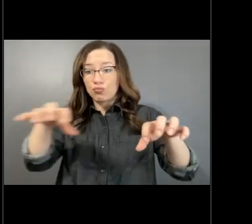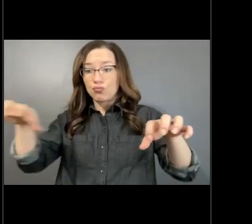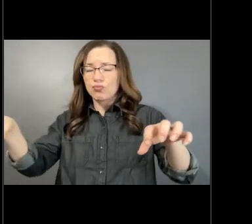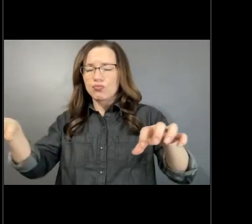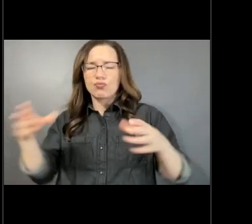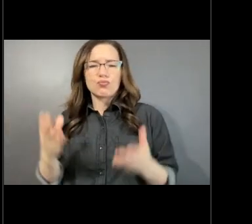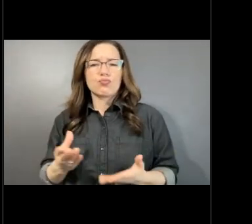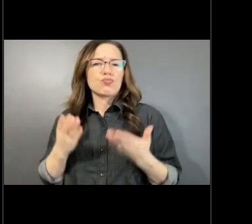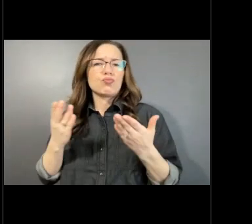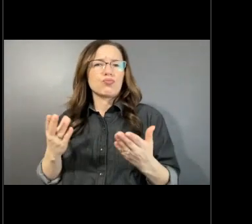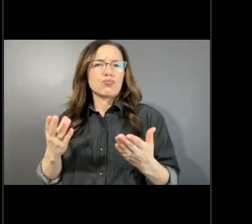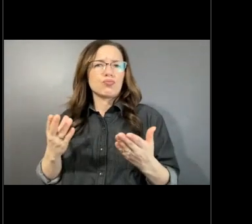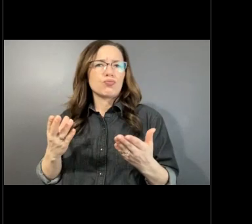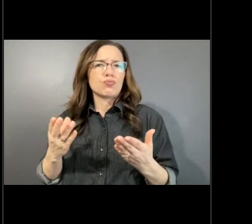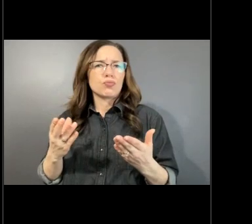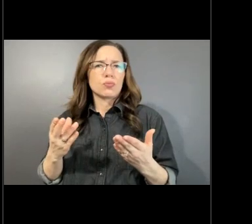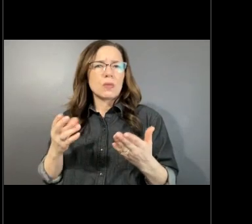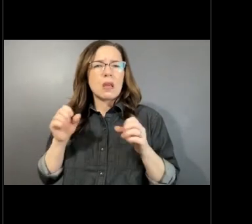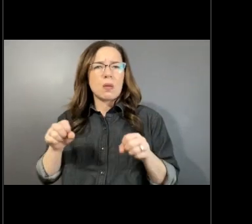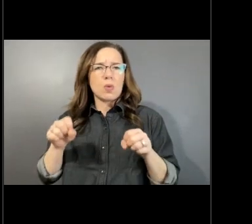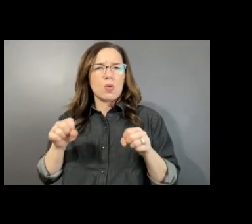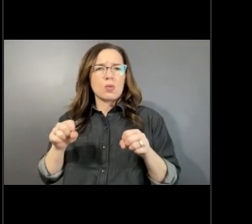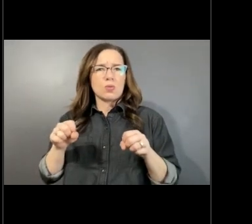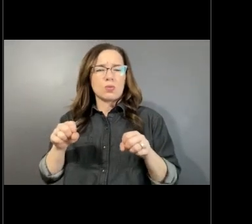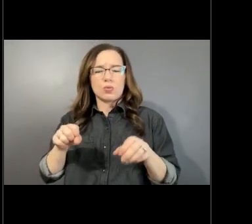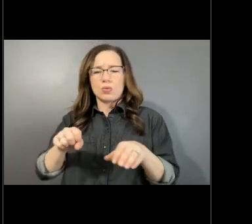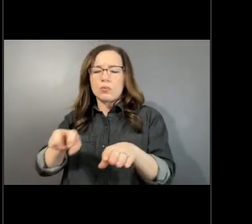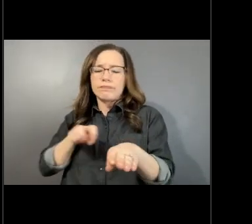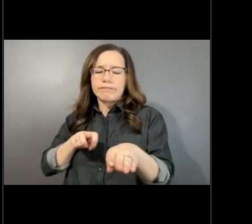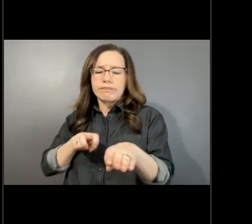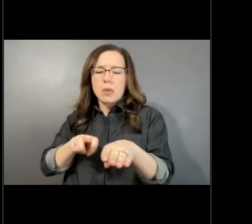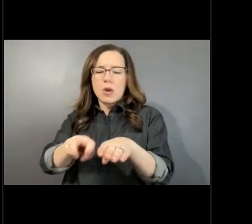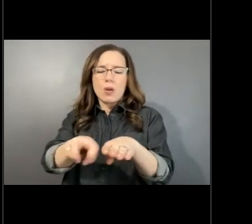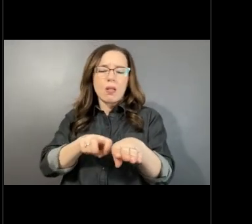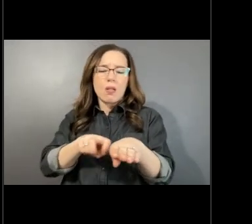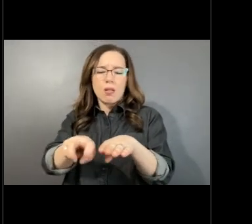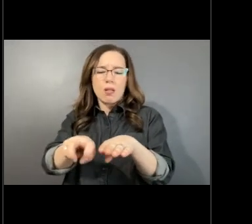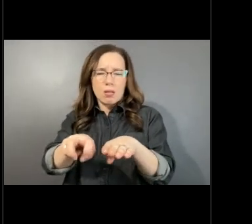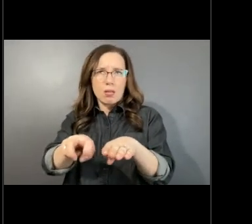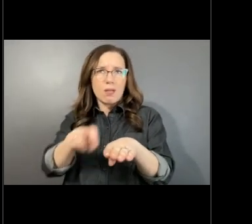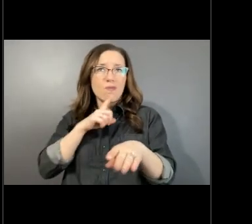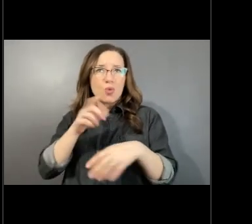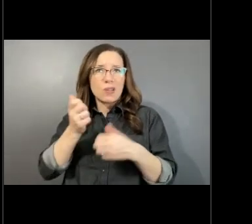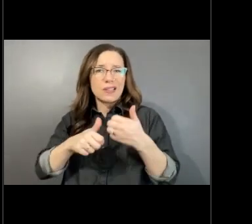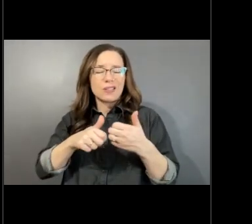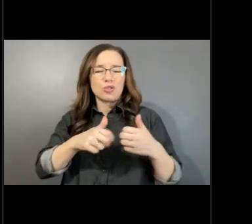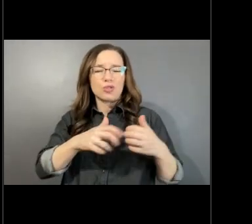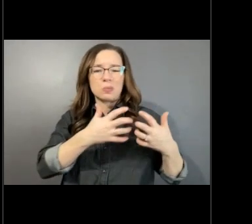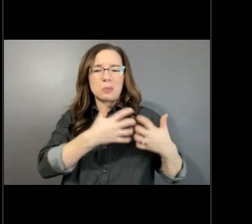recommended that space be provided for a parallel approach to each machine.